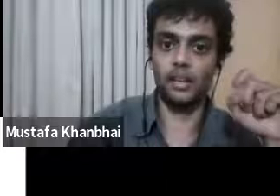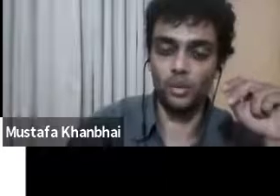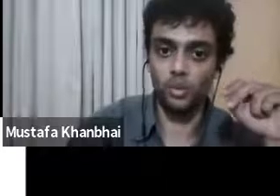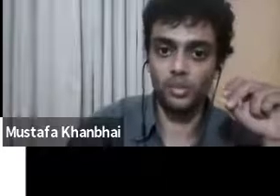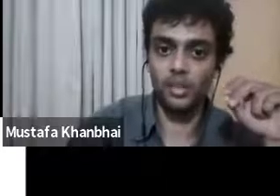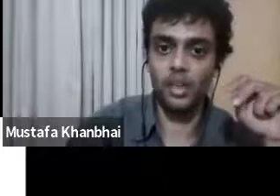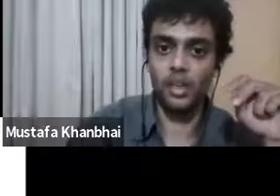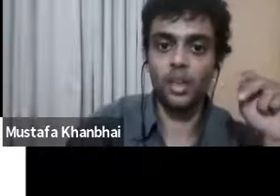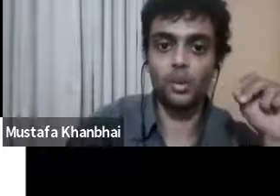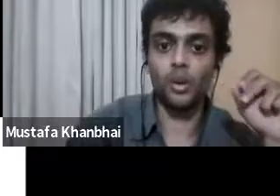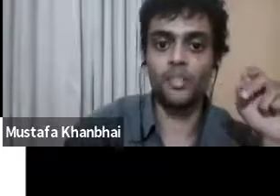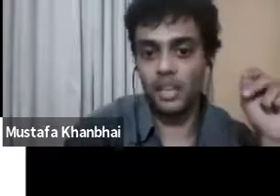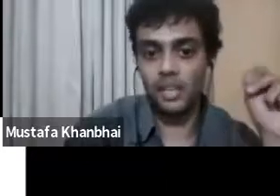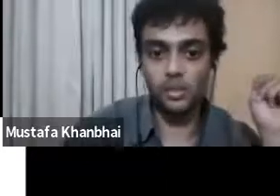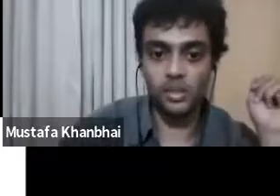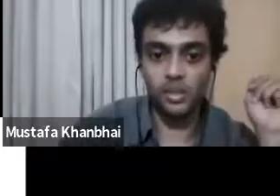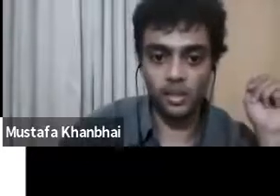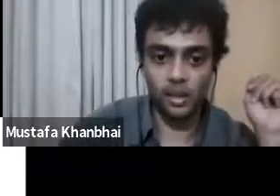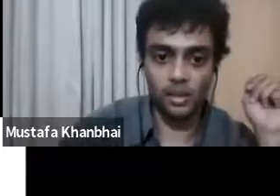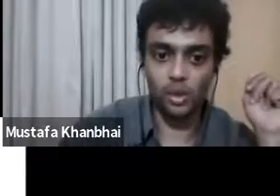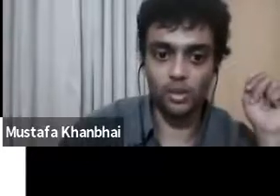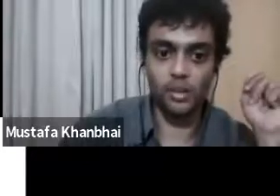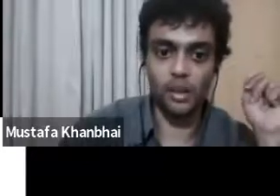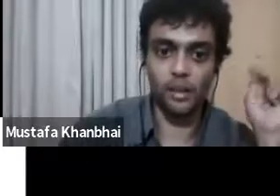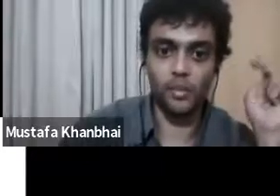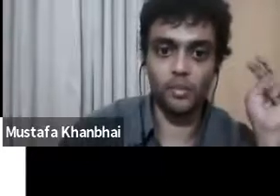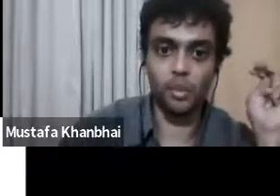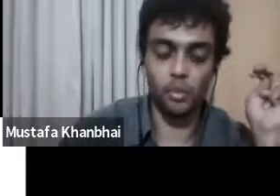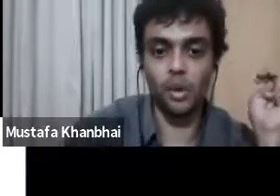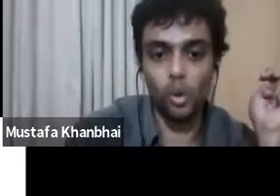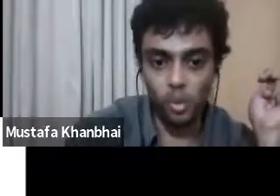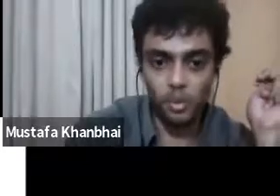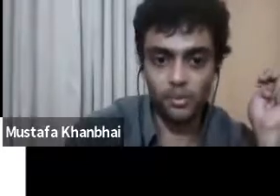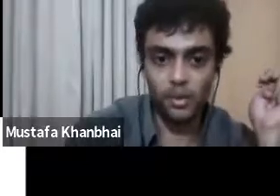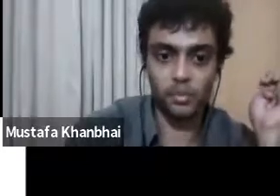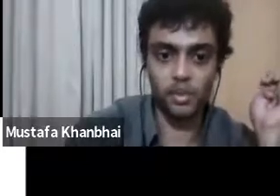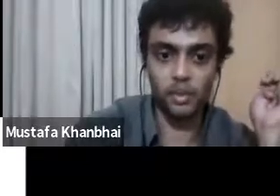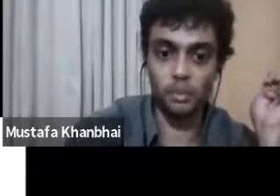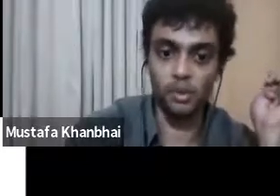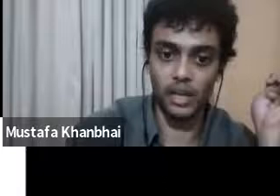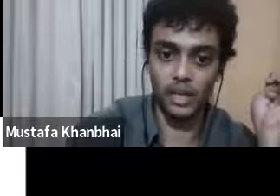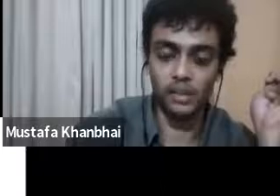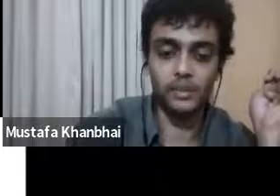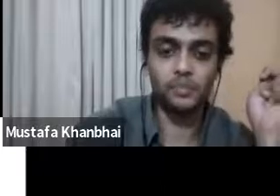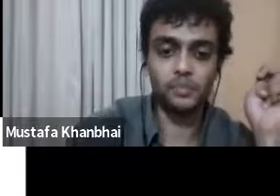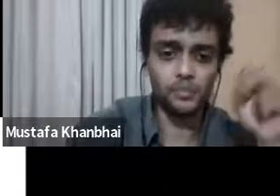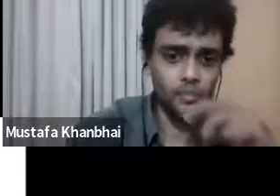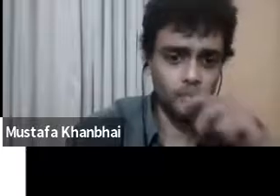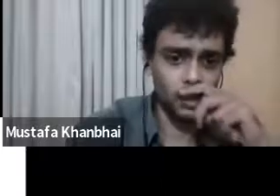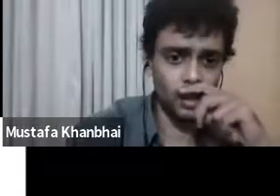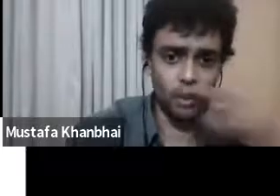profile various indigenous groups. So in this case, you can see in the shot of a Kol woman from the people of